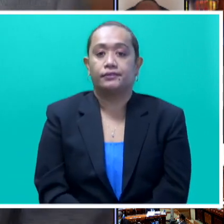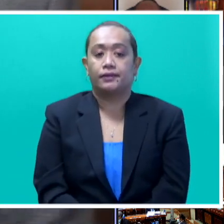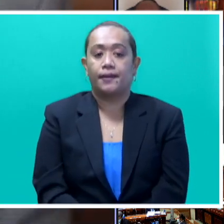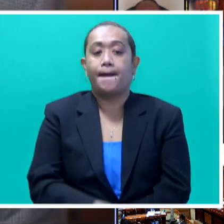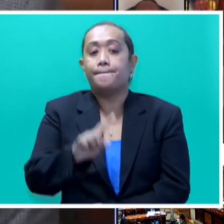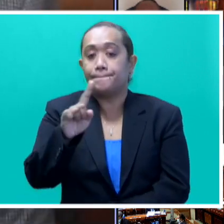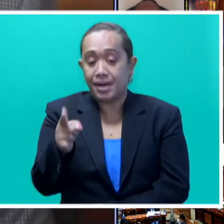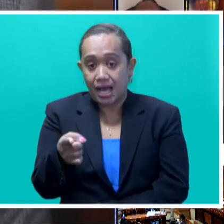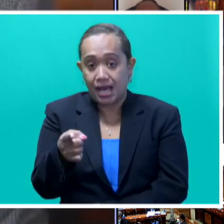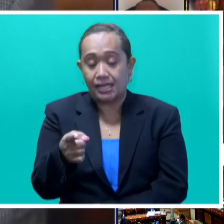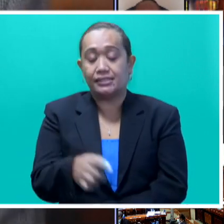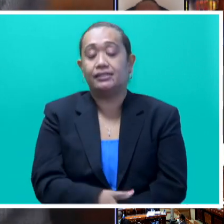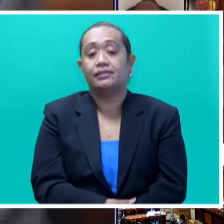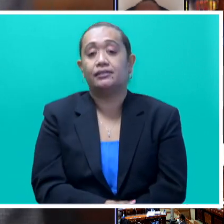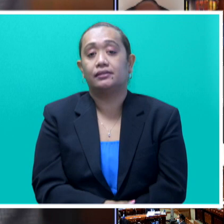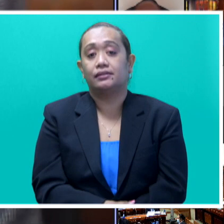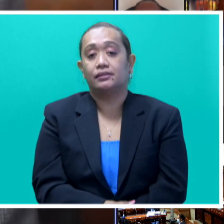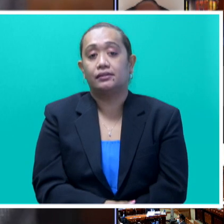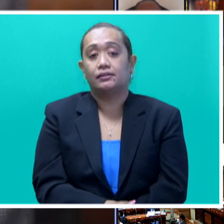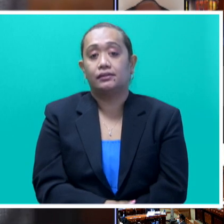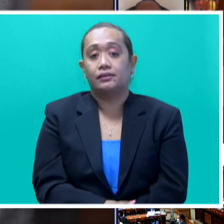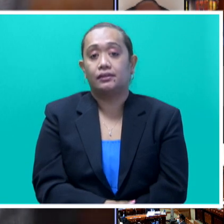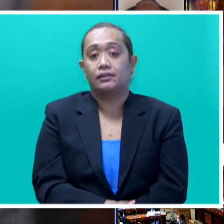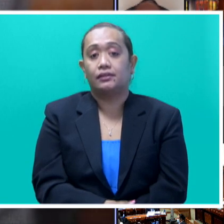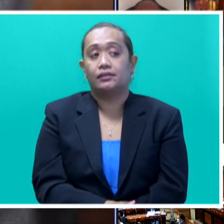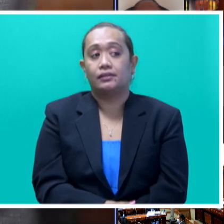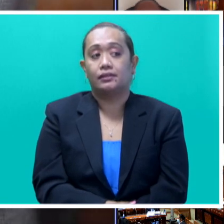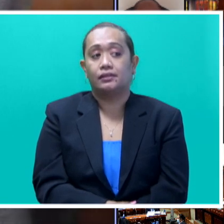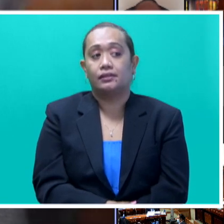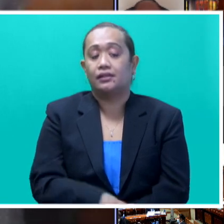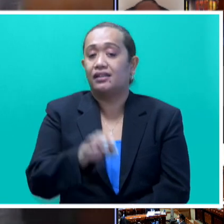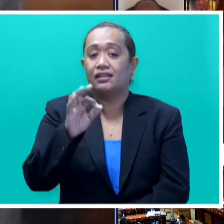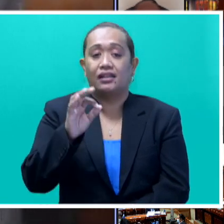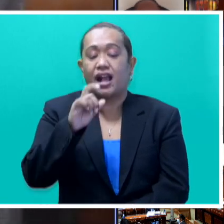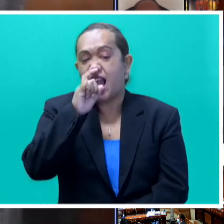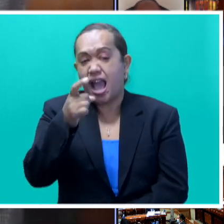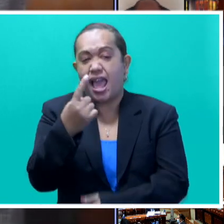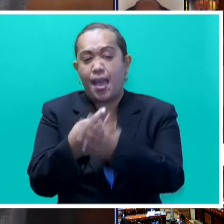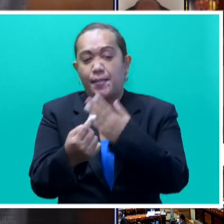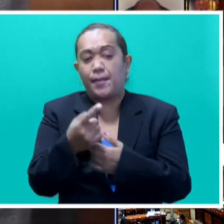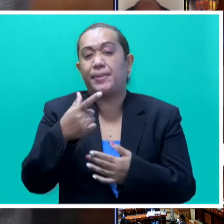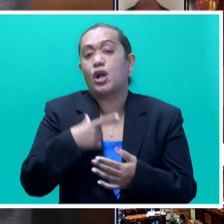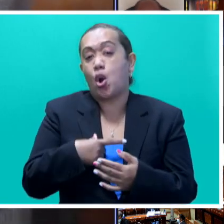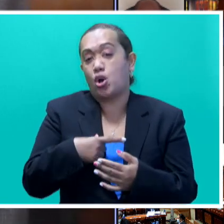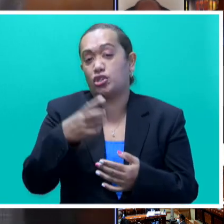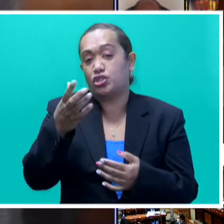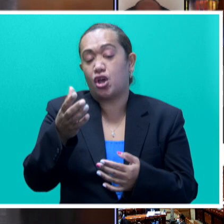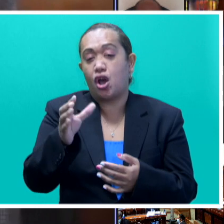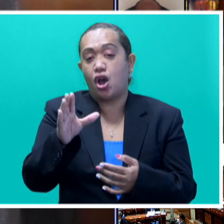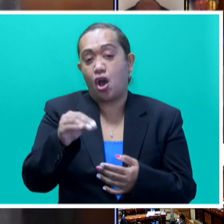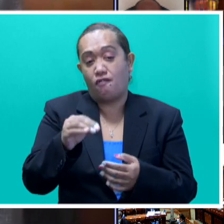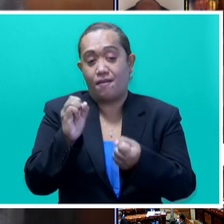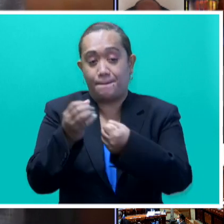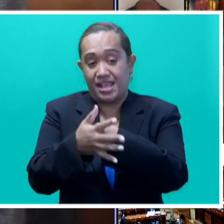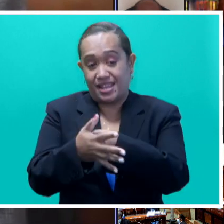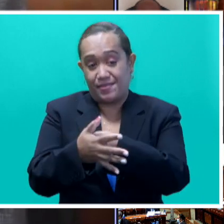But Mr. Speaker said that could not happen because of the COVID-19 pandemic. It's so